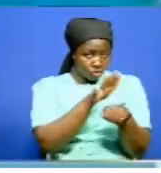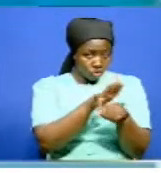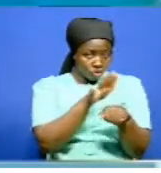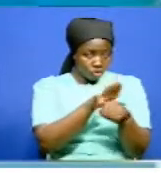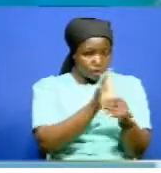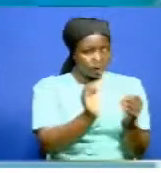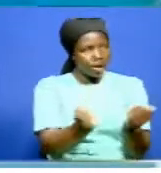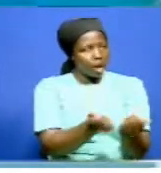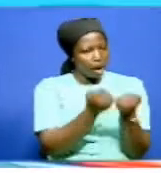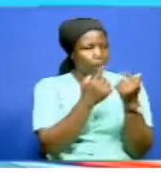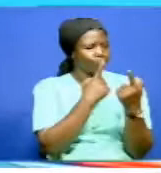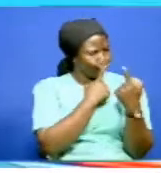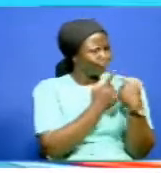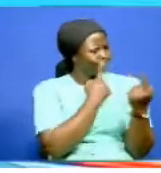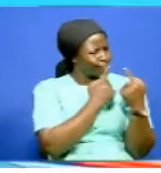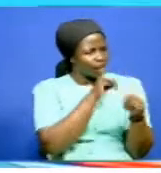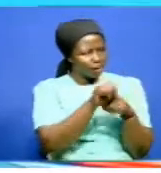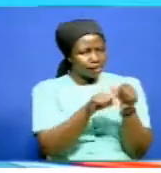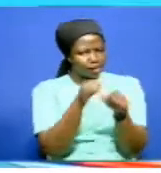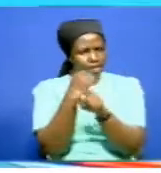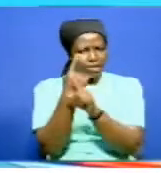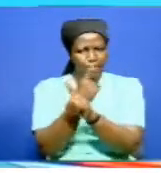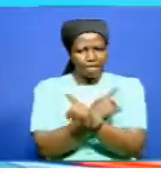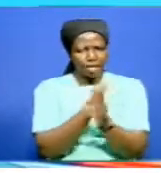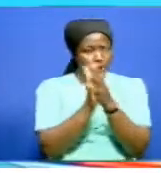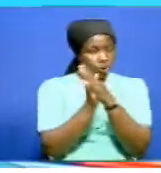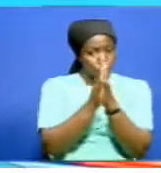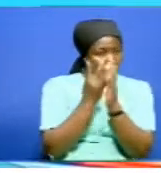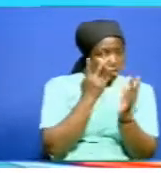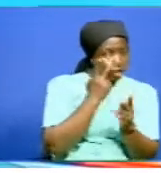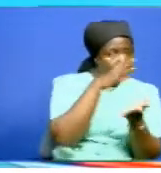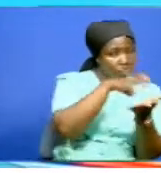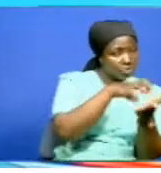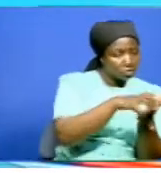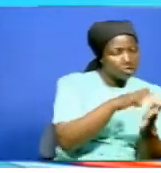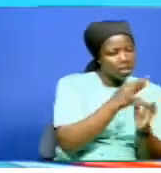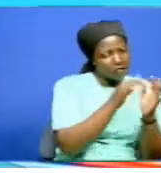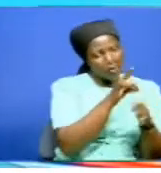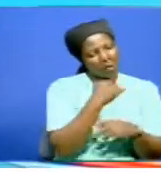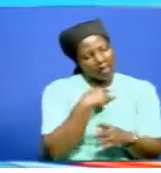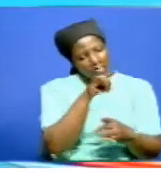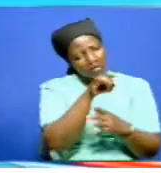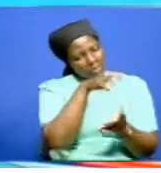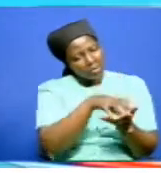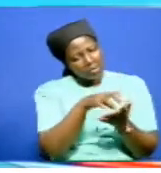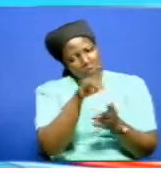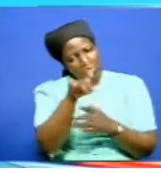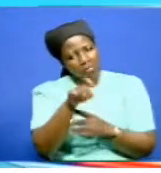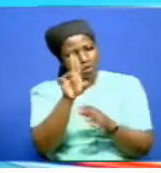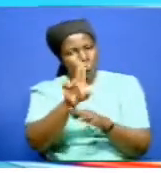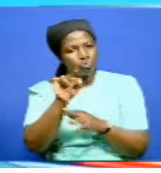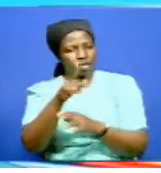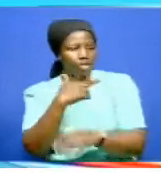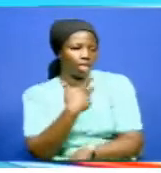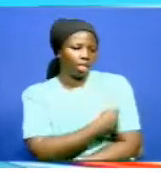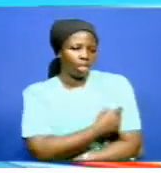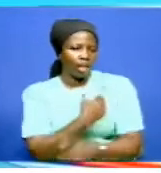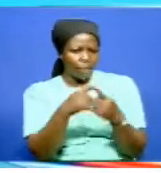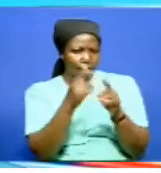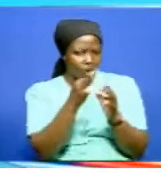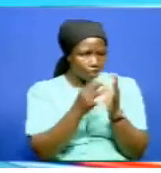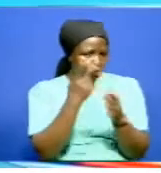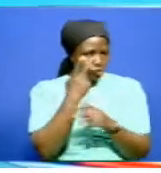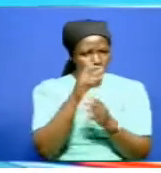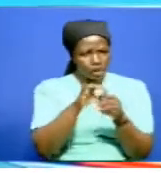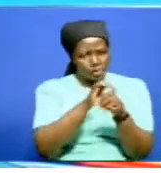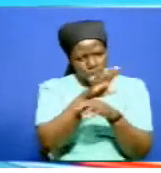at conditions. Sometimes you hear that if you have certain conditions, you're not supposed to take a certain vaccine. Looking at the COVID one,